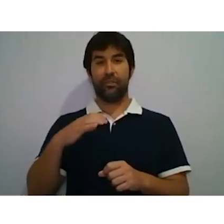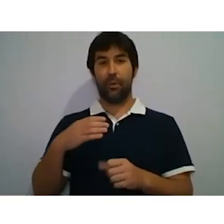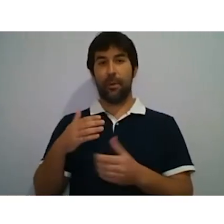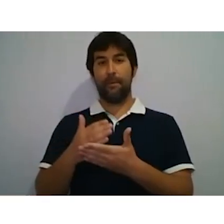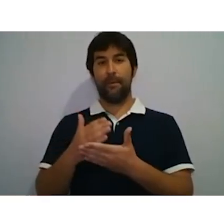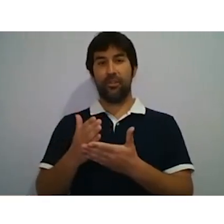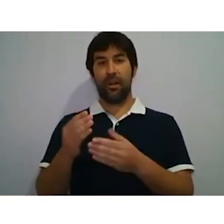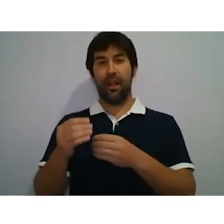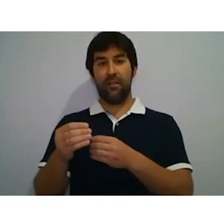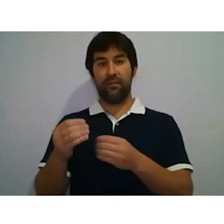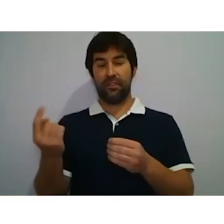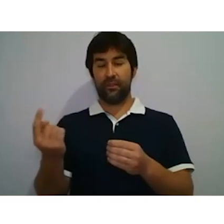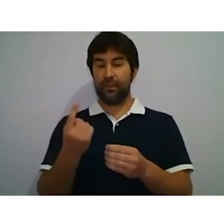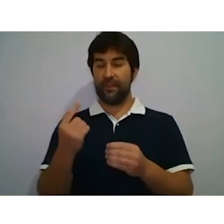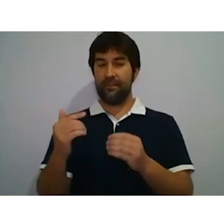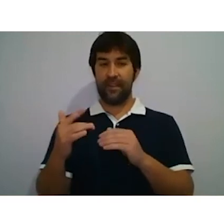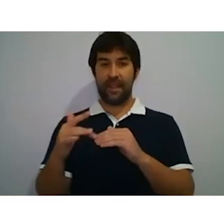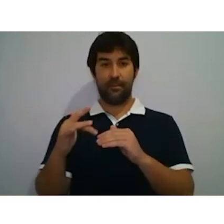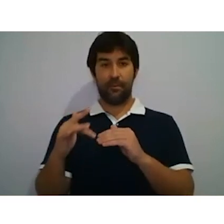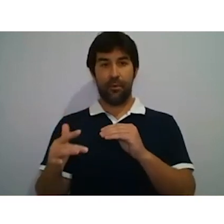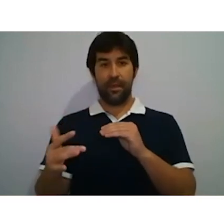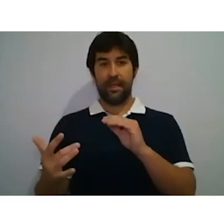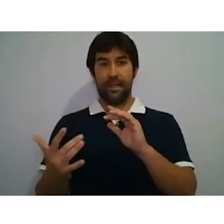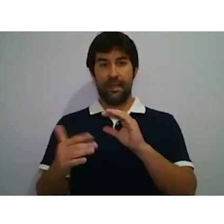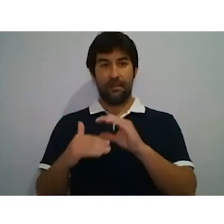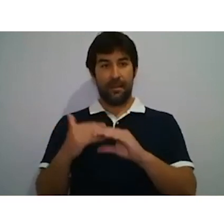our projects have on it.